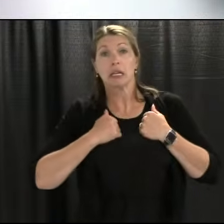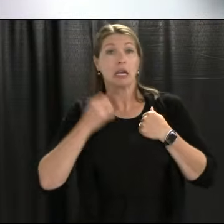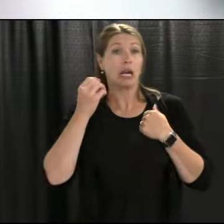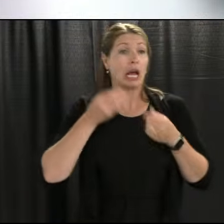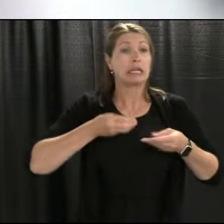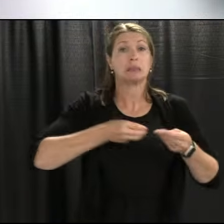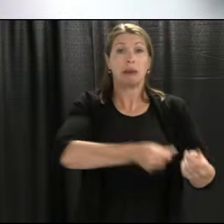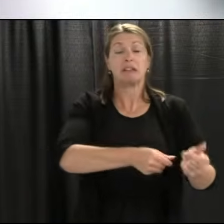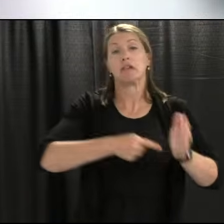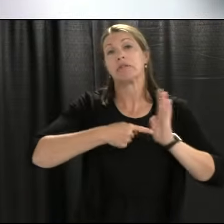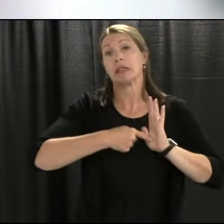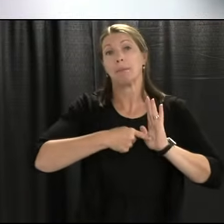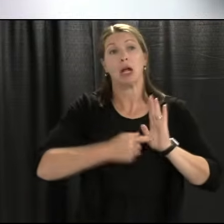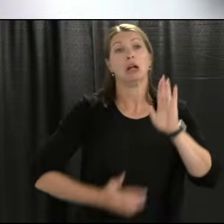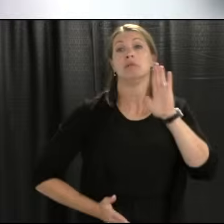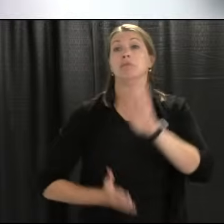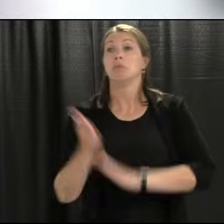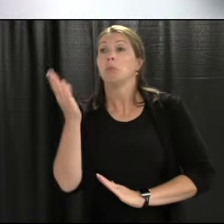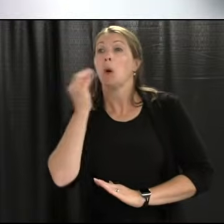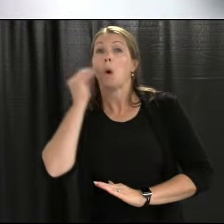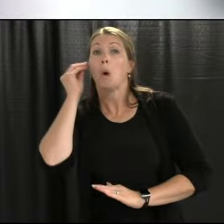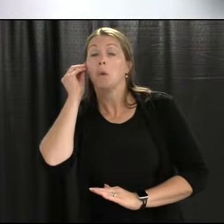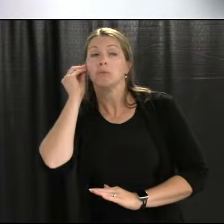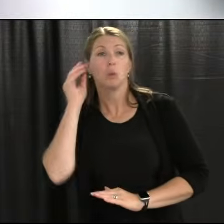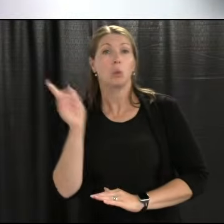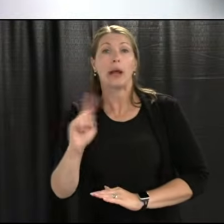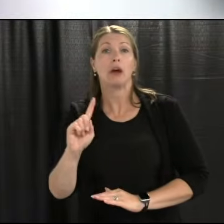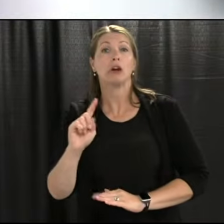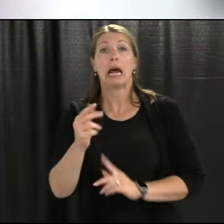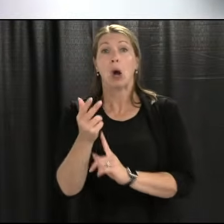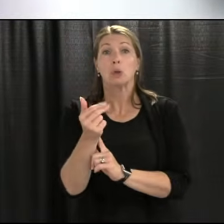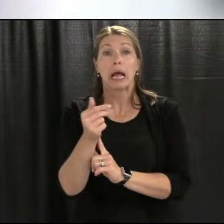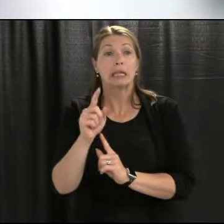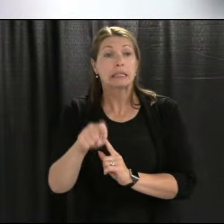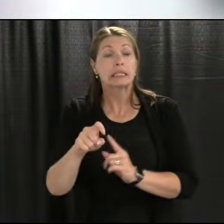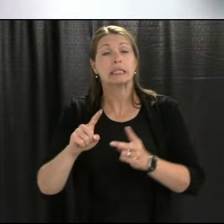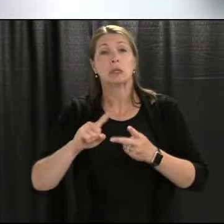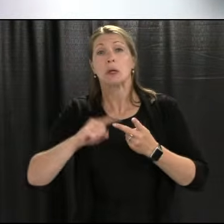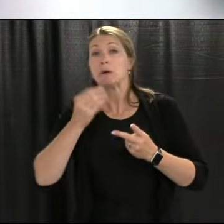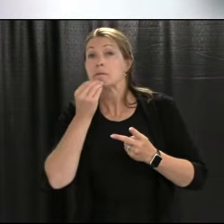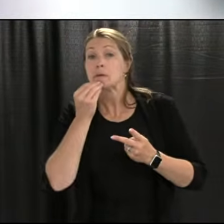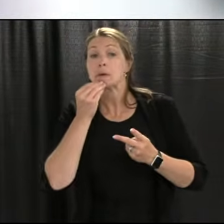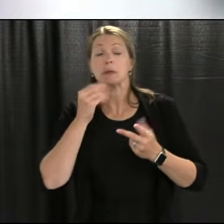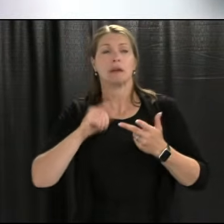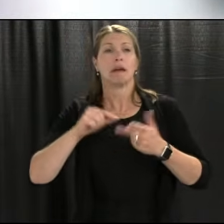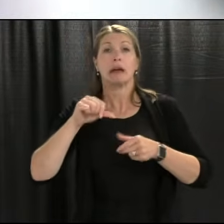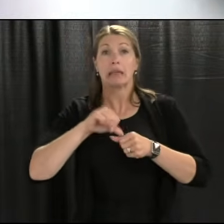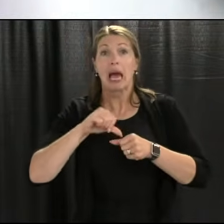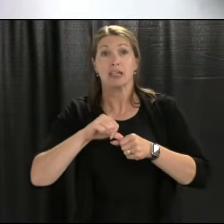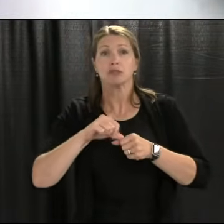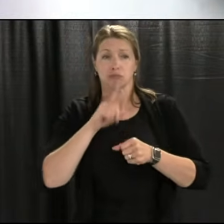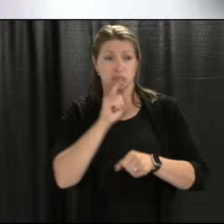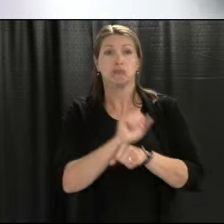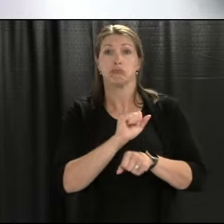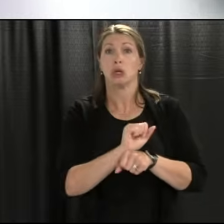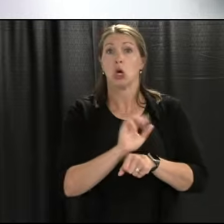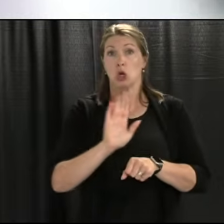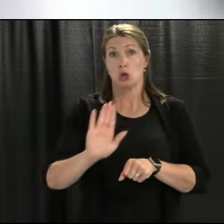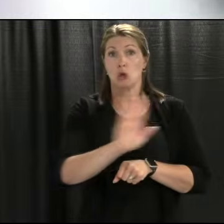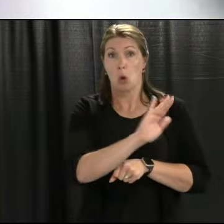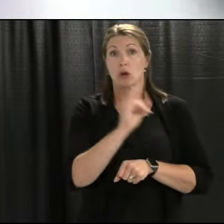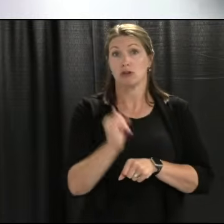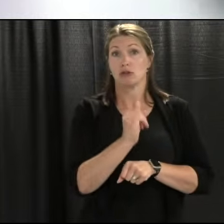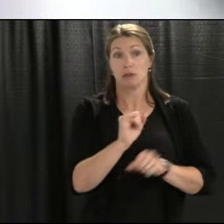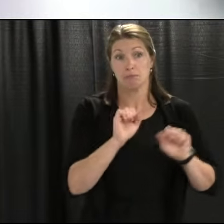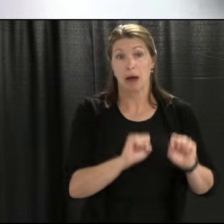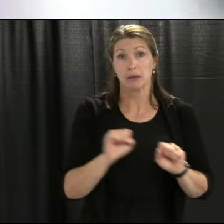gas, meals, and incidentals, and they will have criteria about